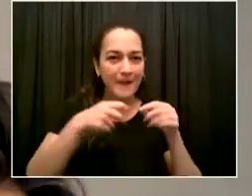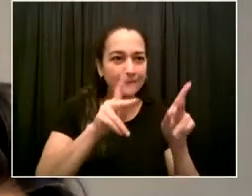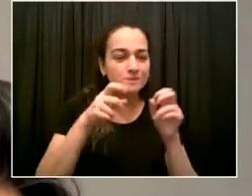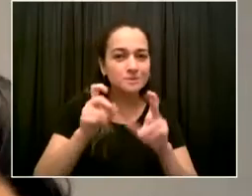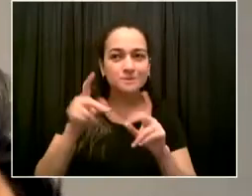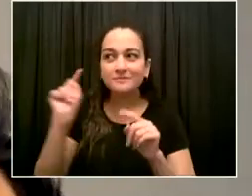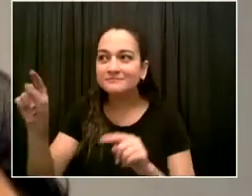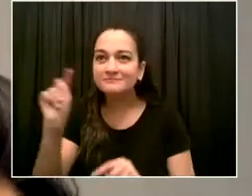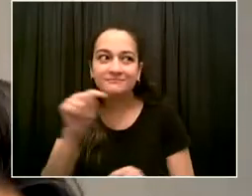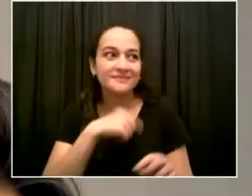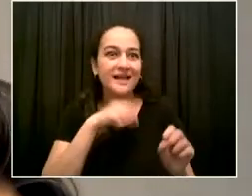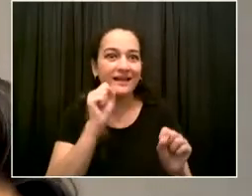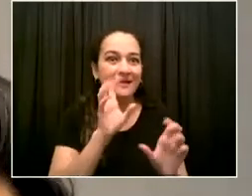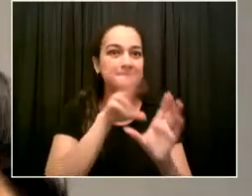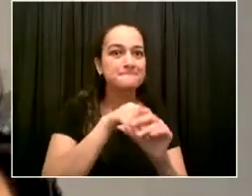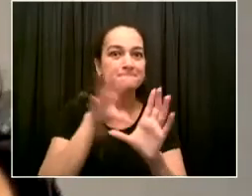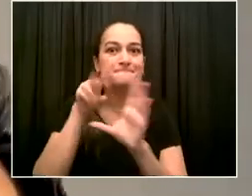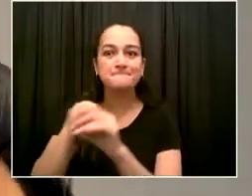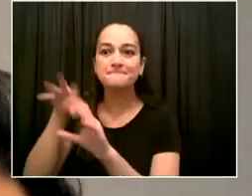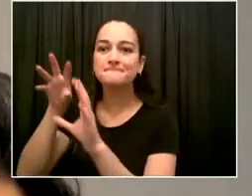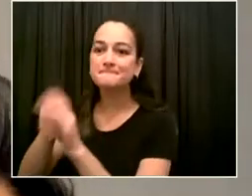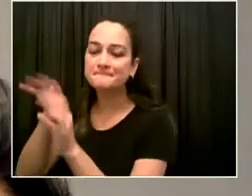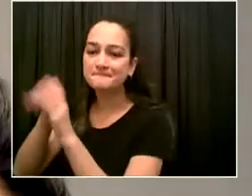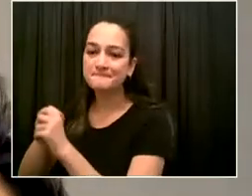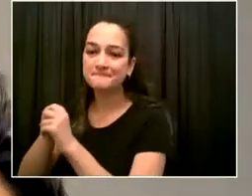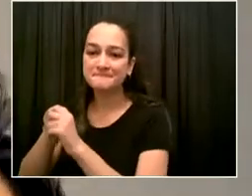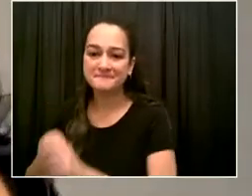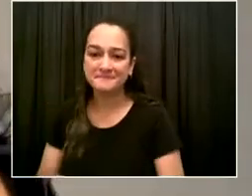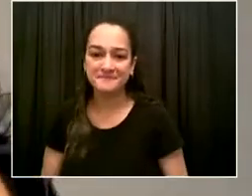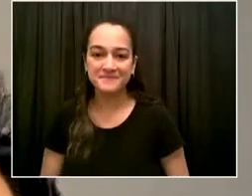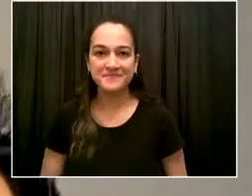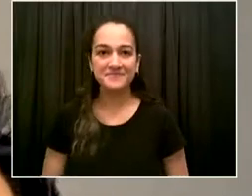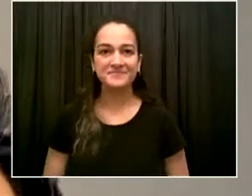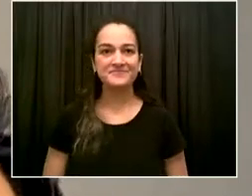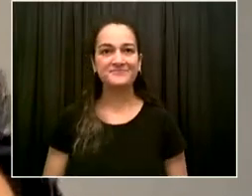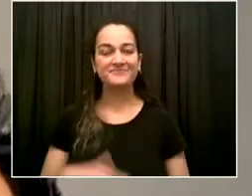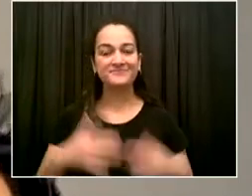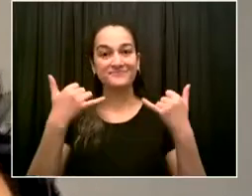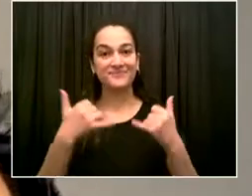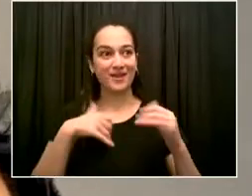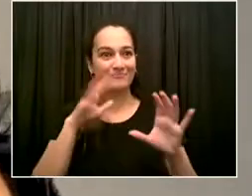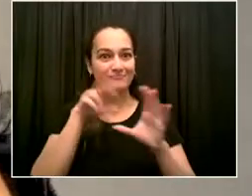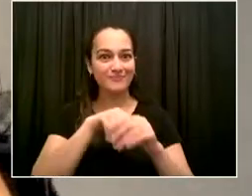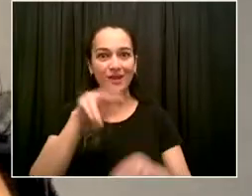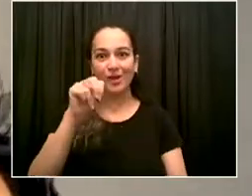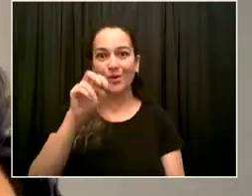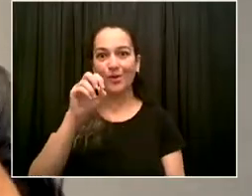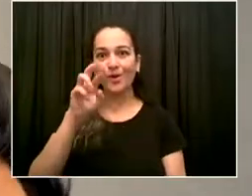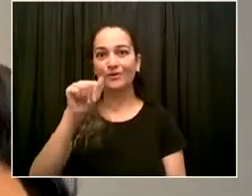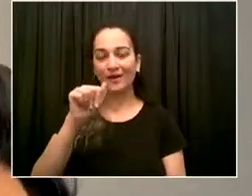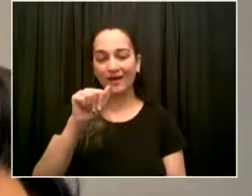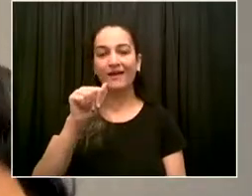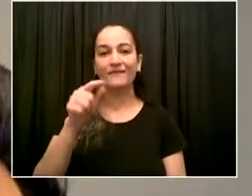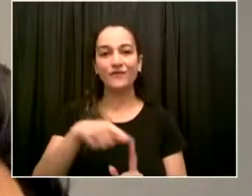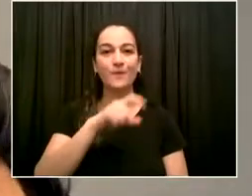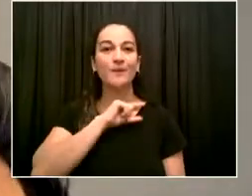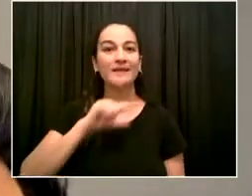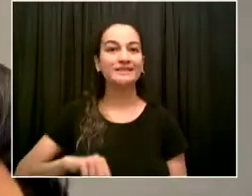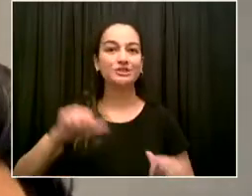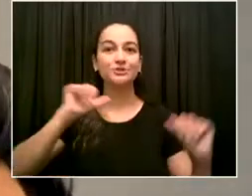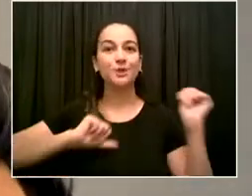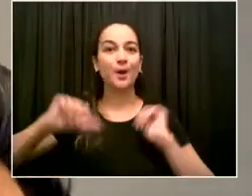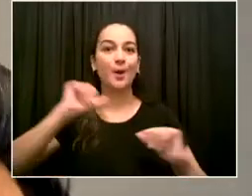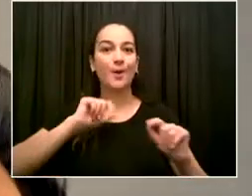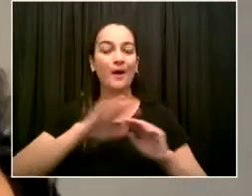which is on Comedy Central tonight, premiering its second season Wednesday at 10 o'clock, is, you know, even if that wasn't happening, I